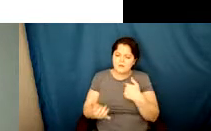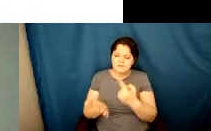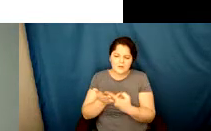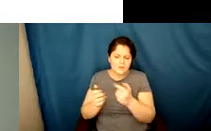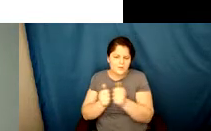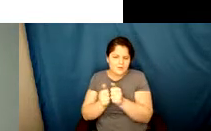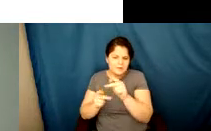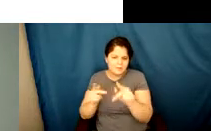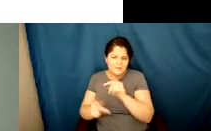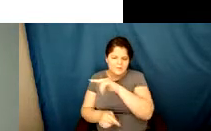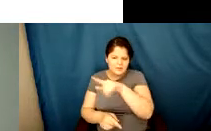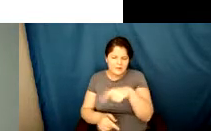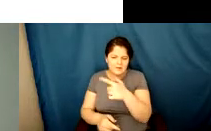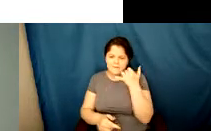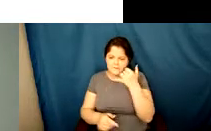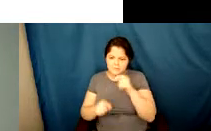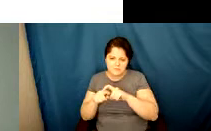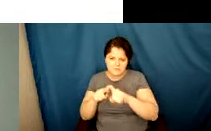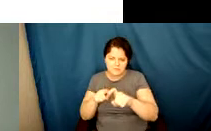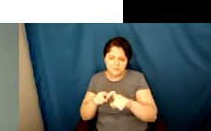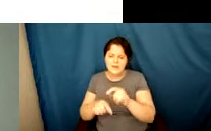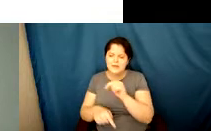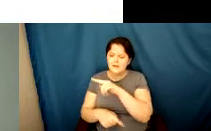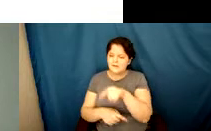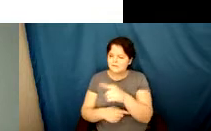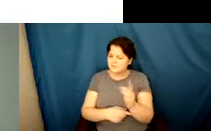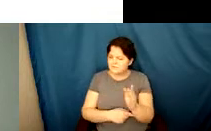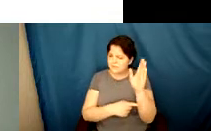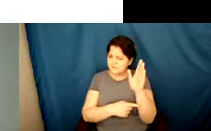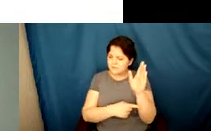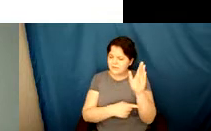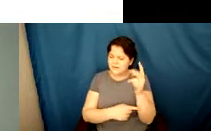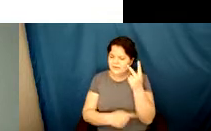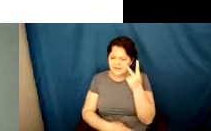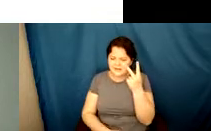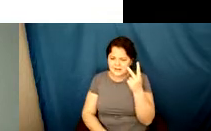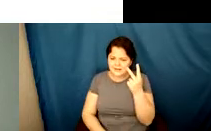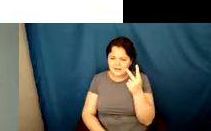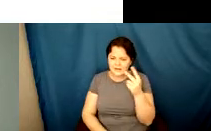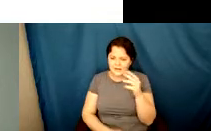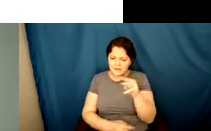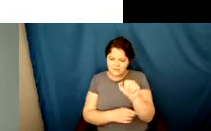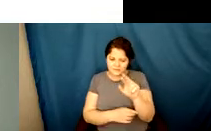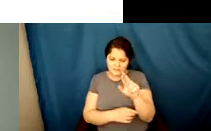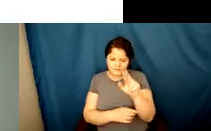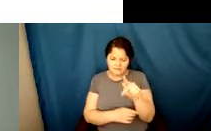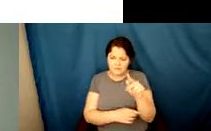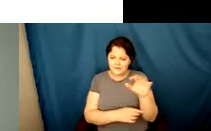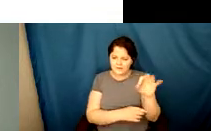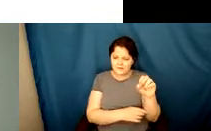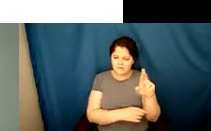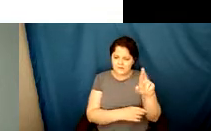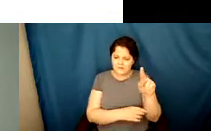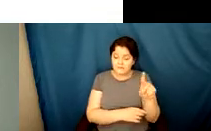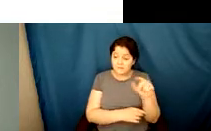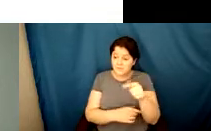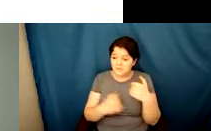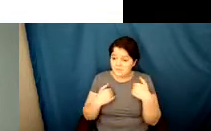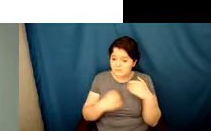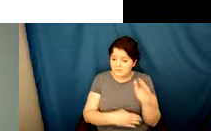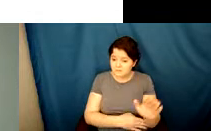let's see who've had their hand raised. It looks like Mark Ford, you have your hand